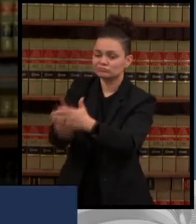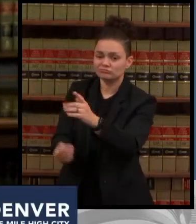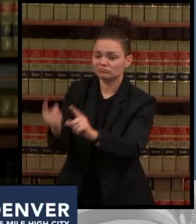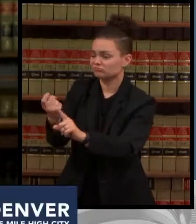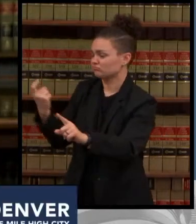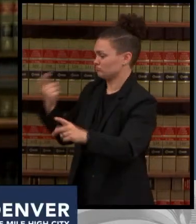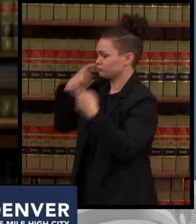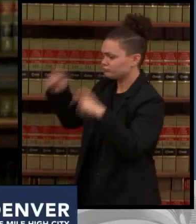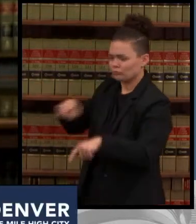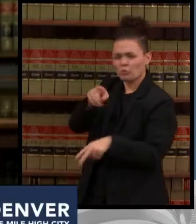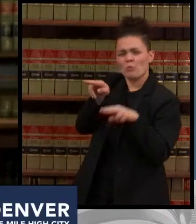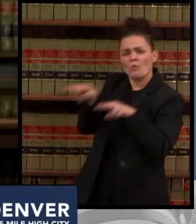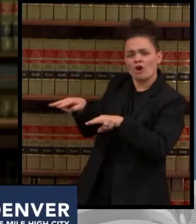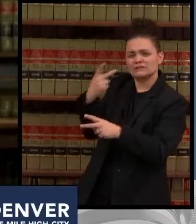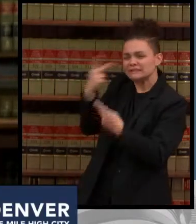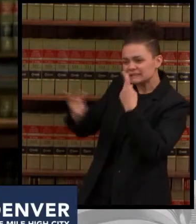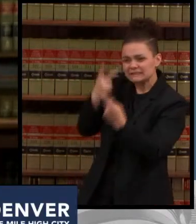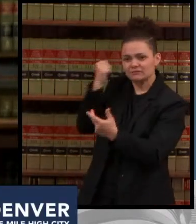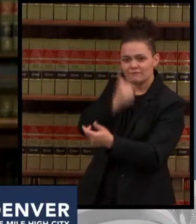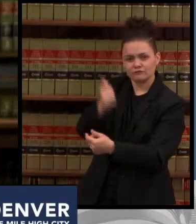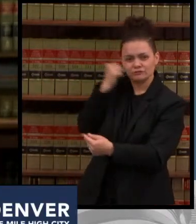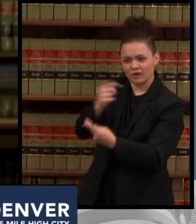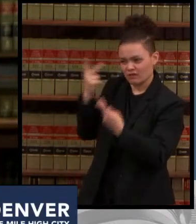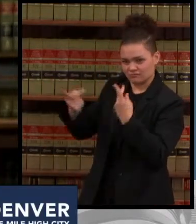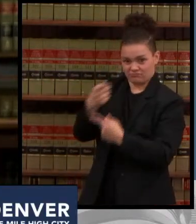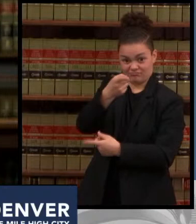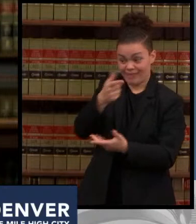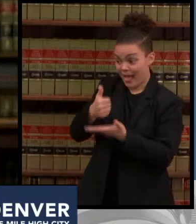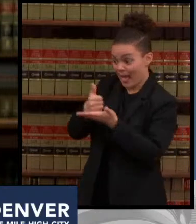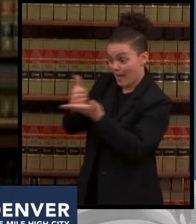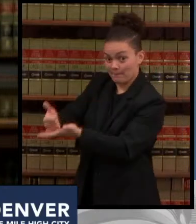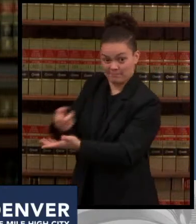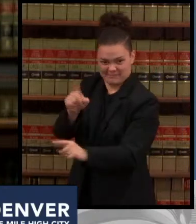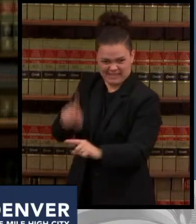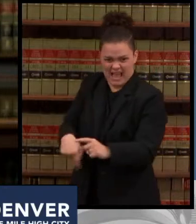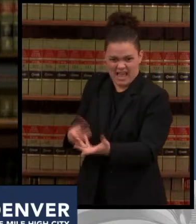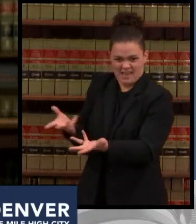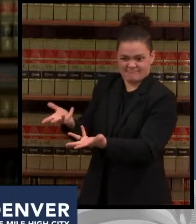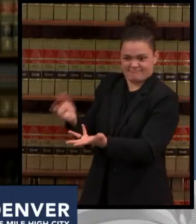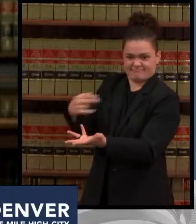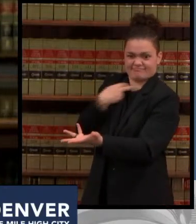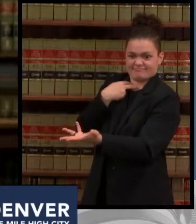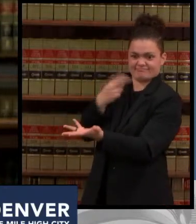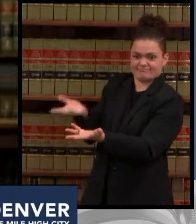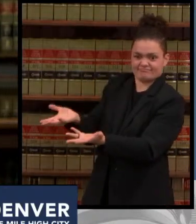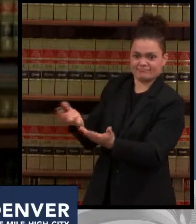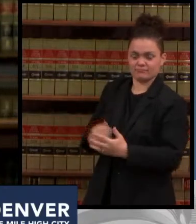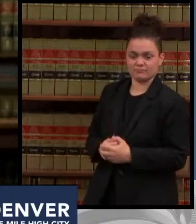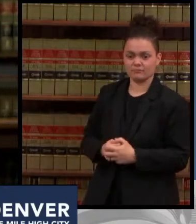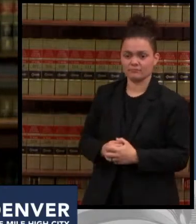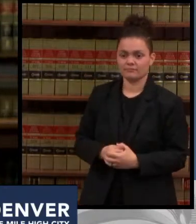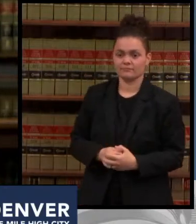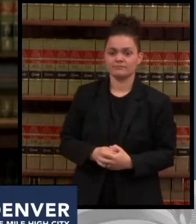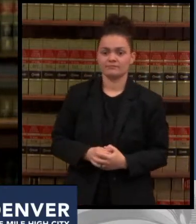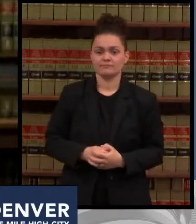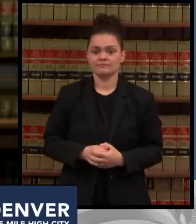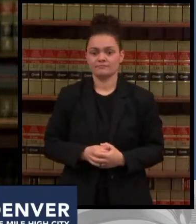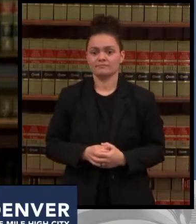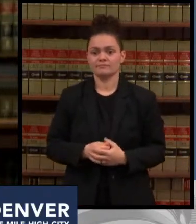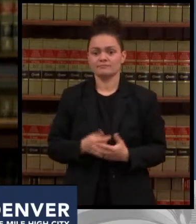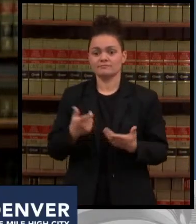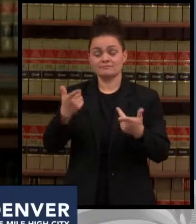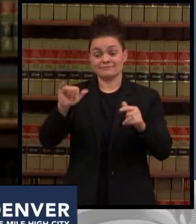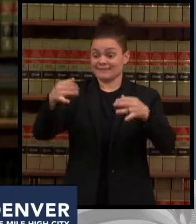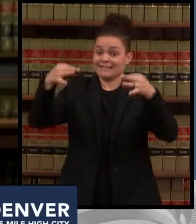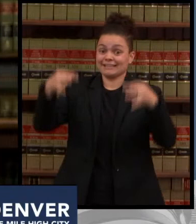hasn't been able to do anything to help them and their family. It wouldn't be a difficult decision if you talk to patients